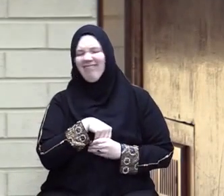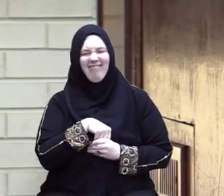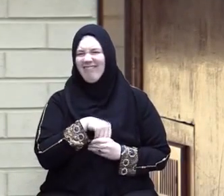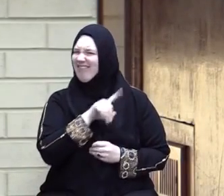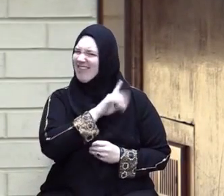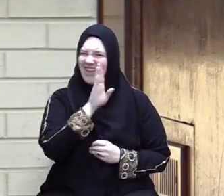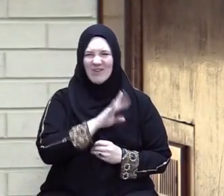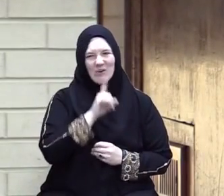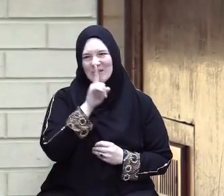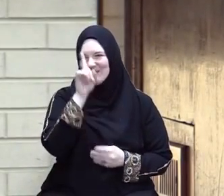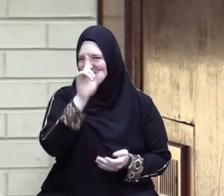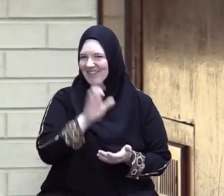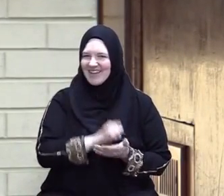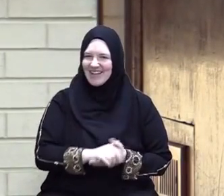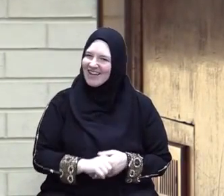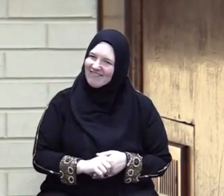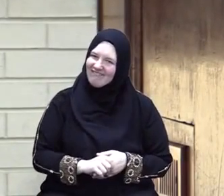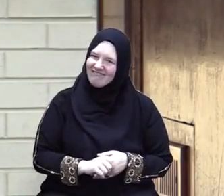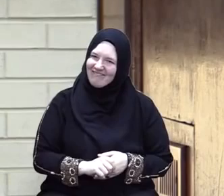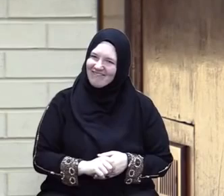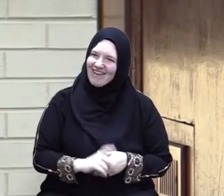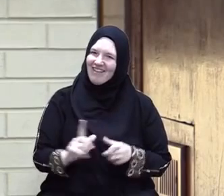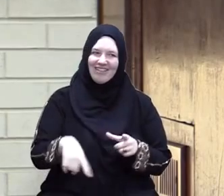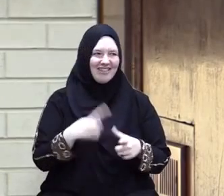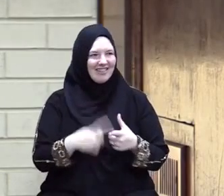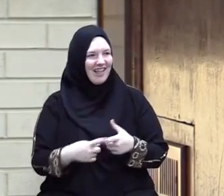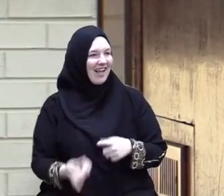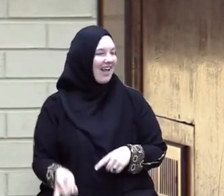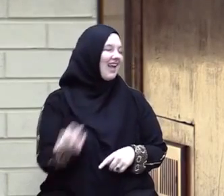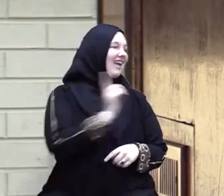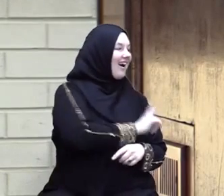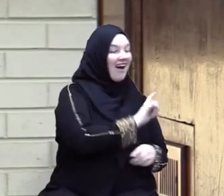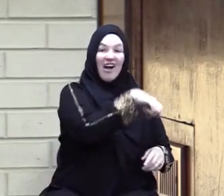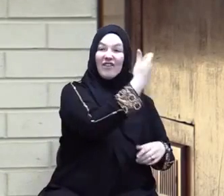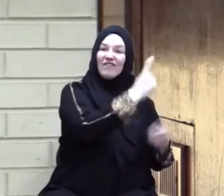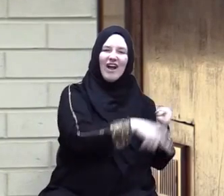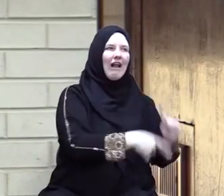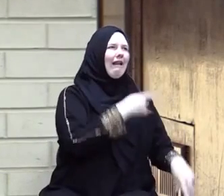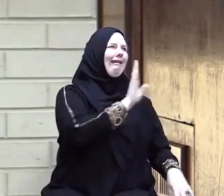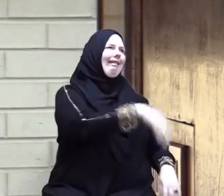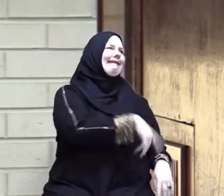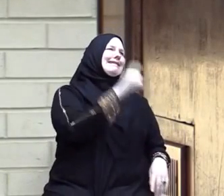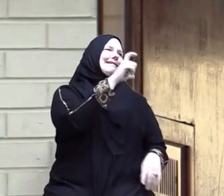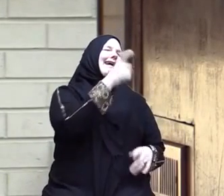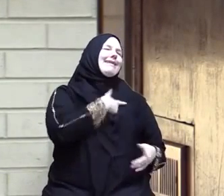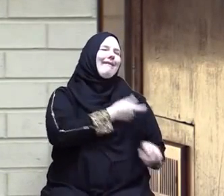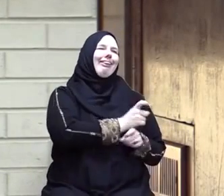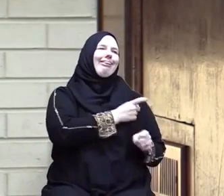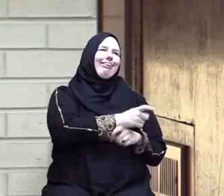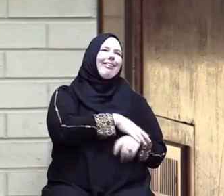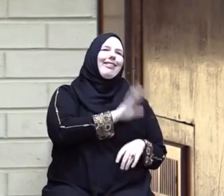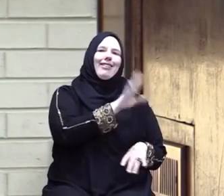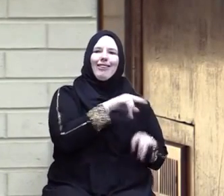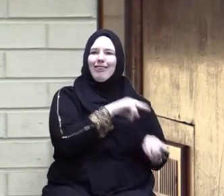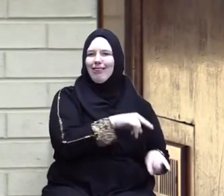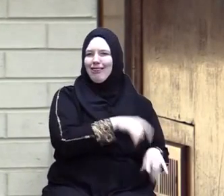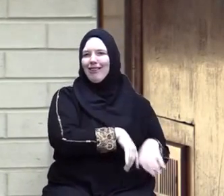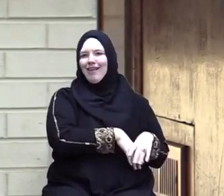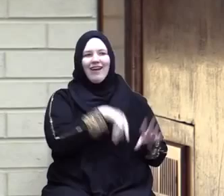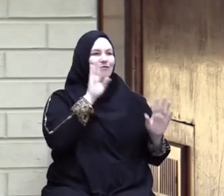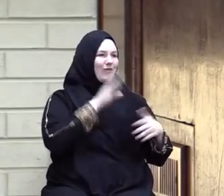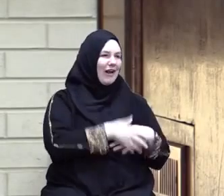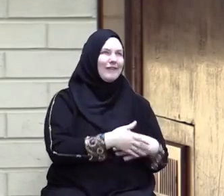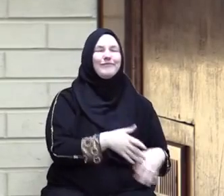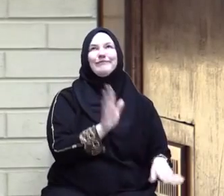believed, and they go behind your back and mock your faith, and mock your belief, and mock your